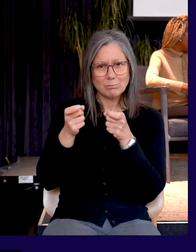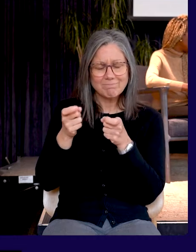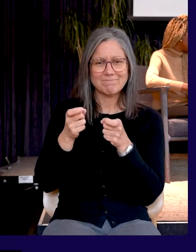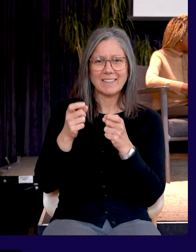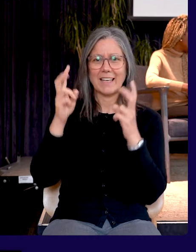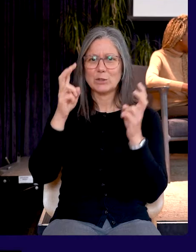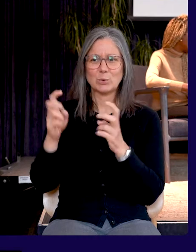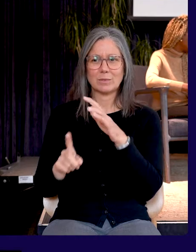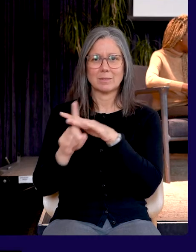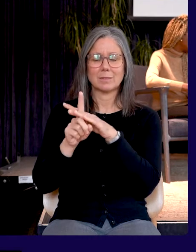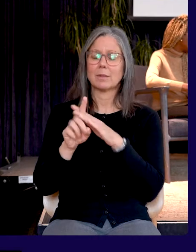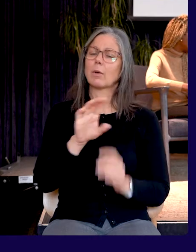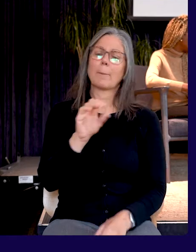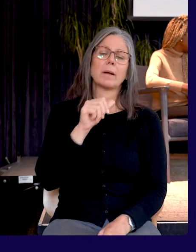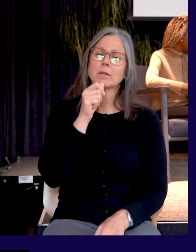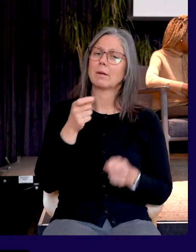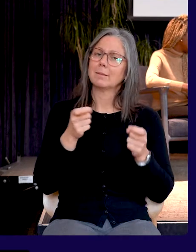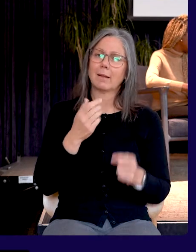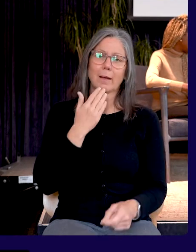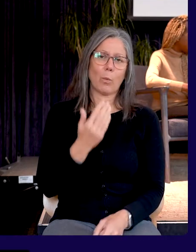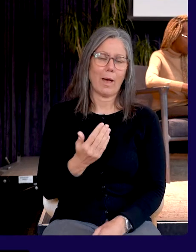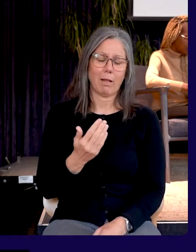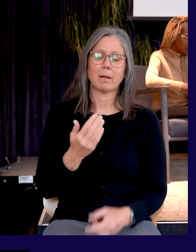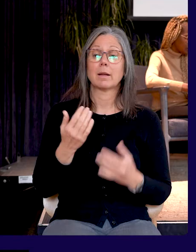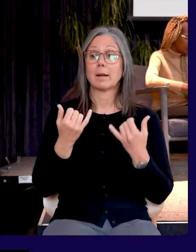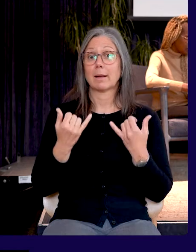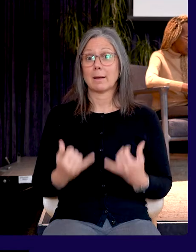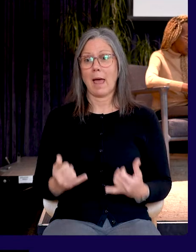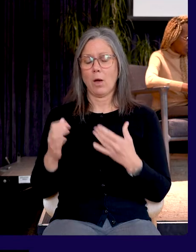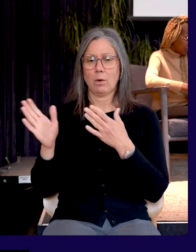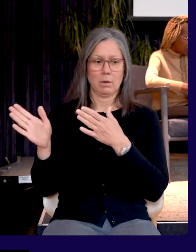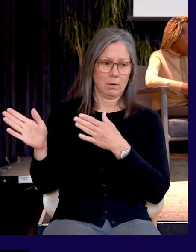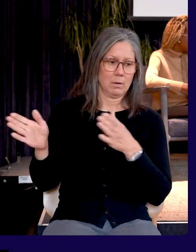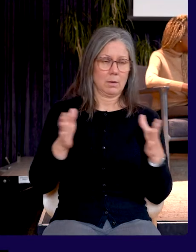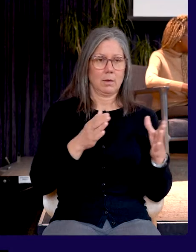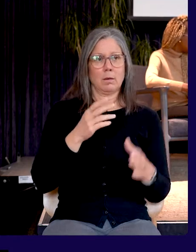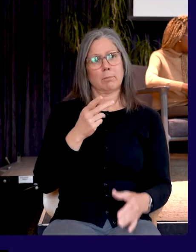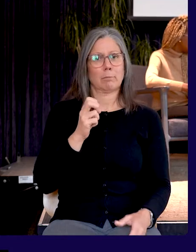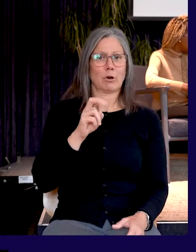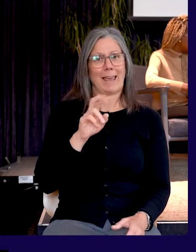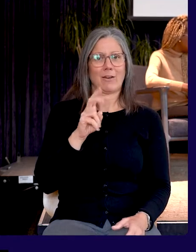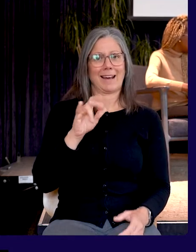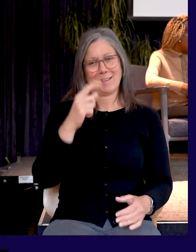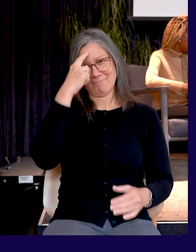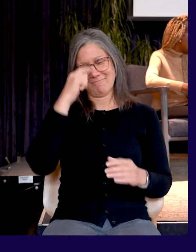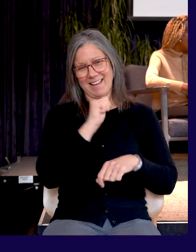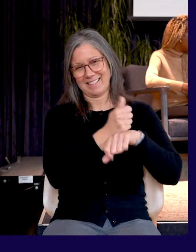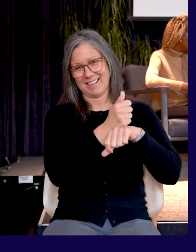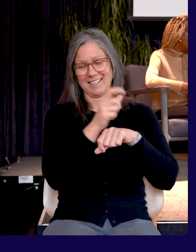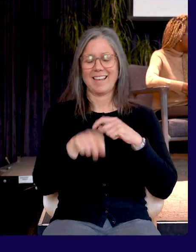I think companies are not dealing with that, and now they're switching gears into a precarity mindset, and you're going to have the same